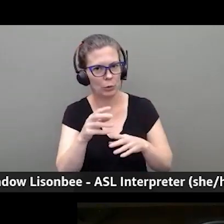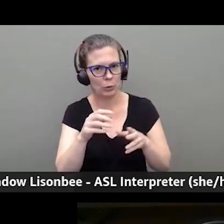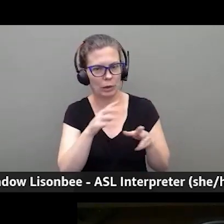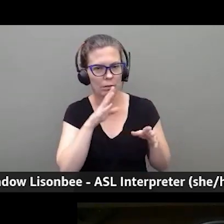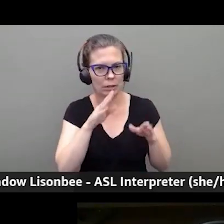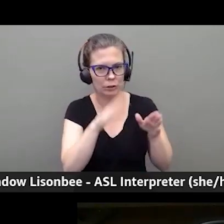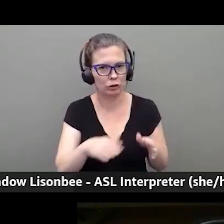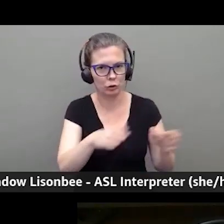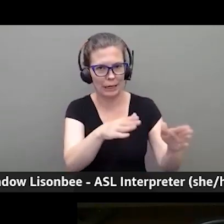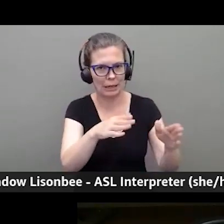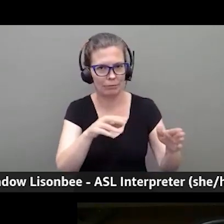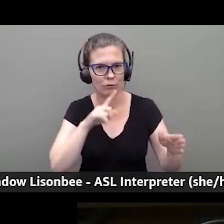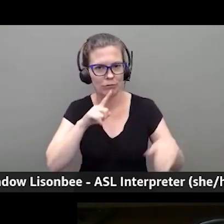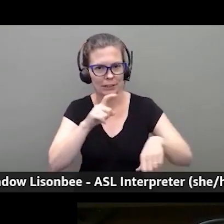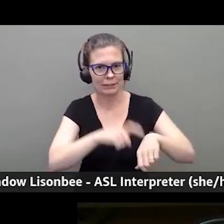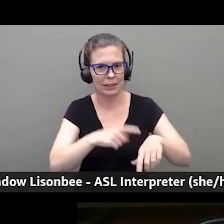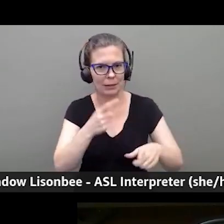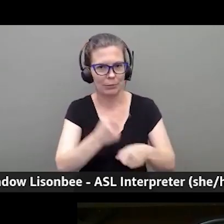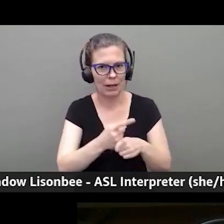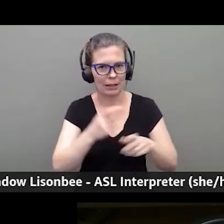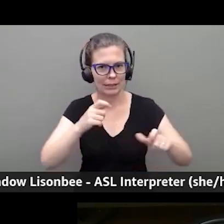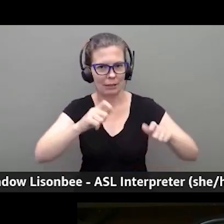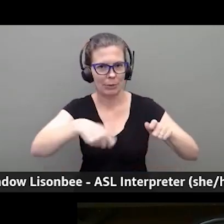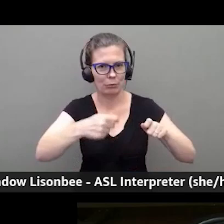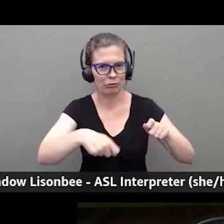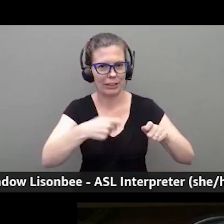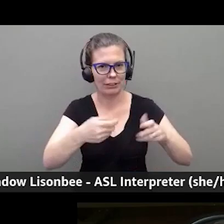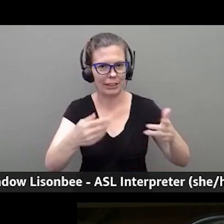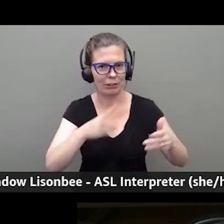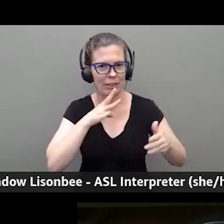right? Like, because I've got my reel here and